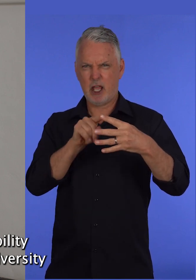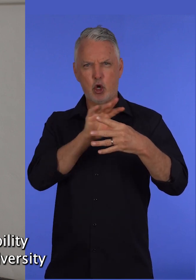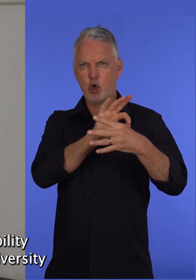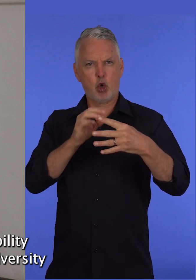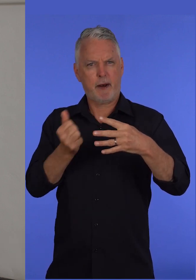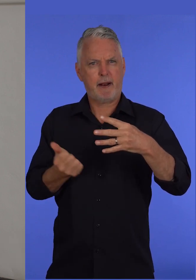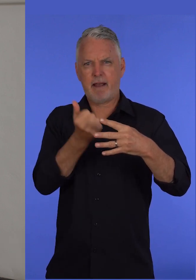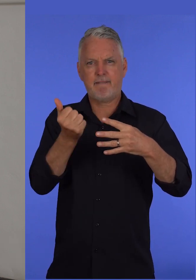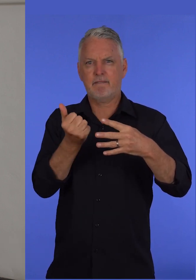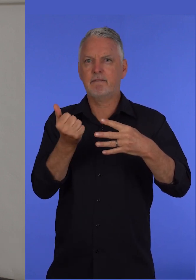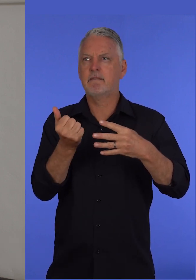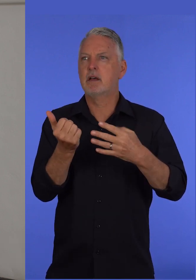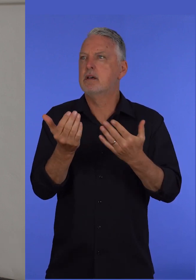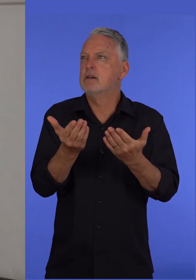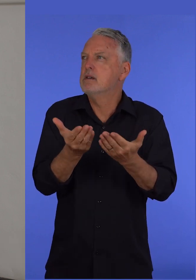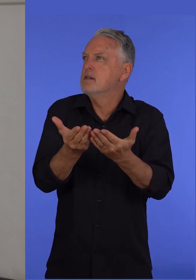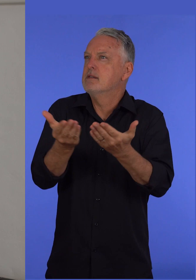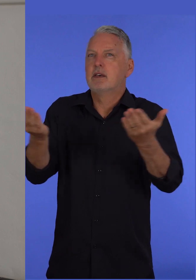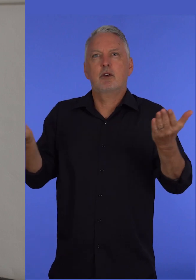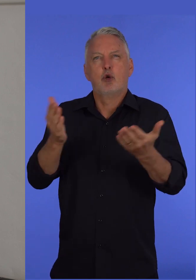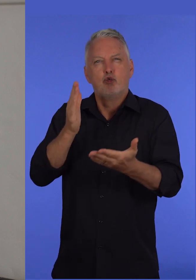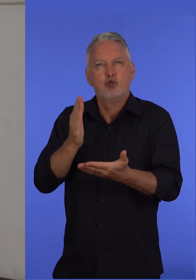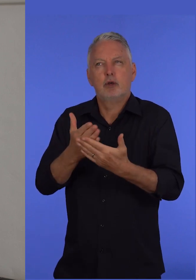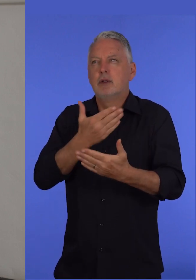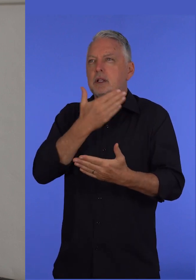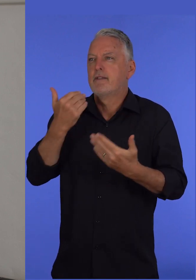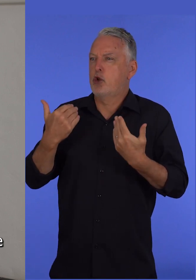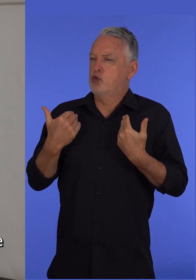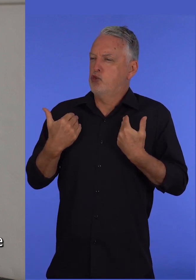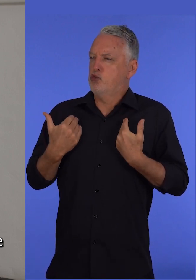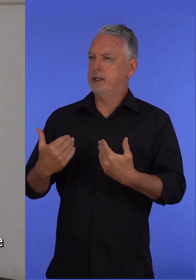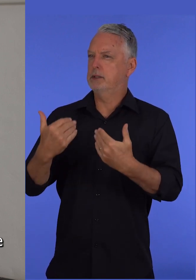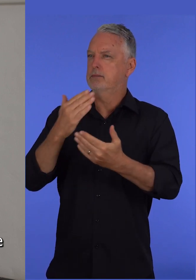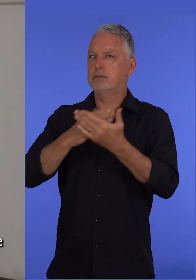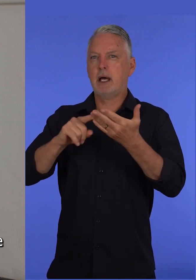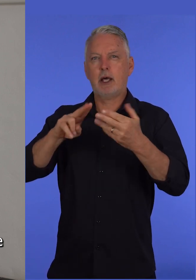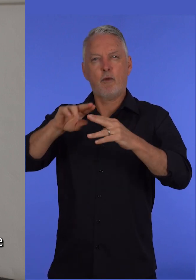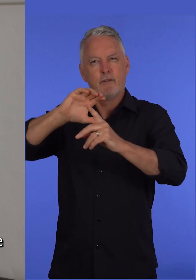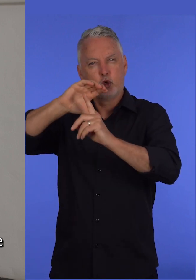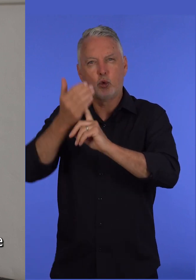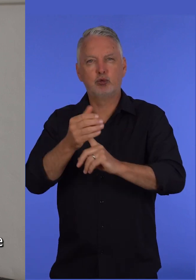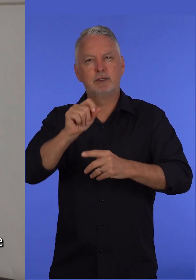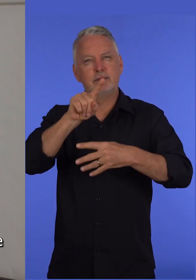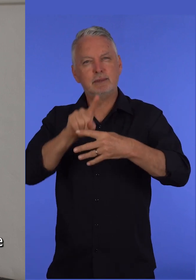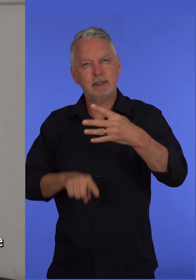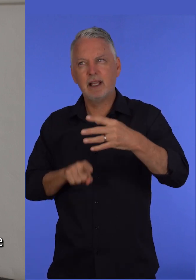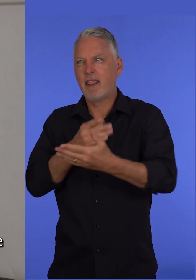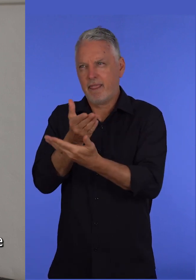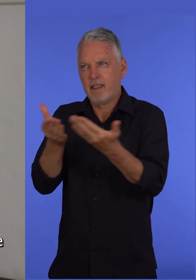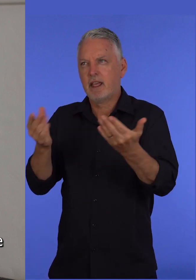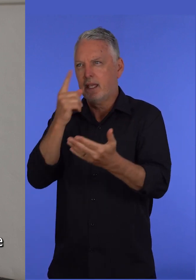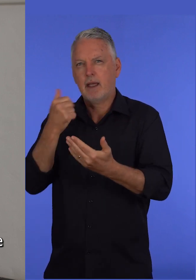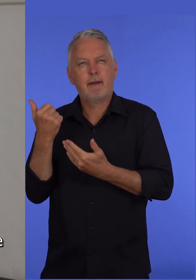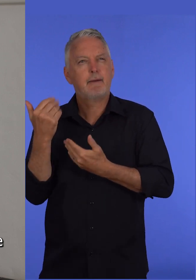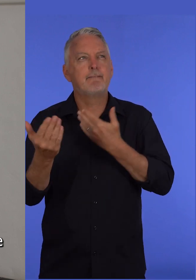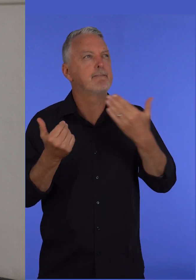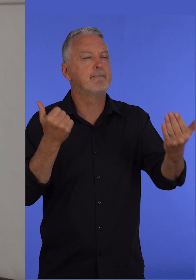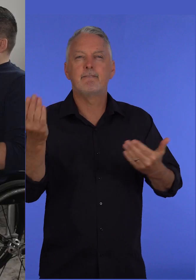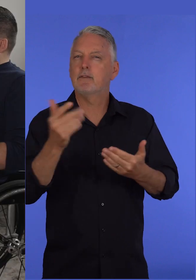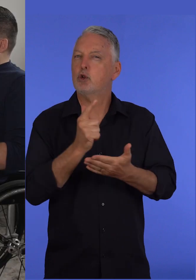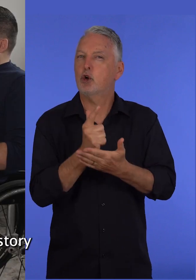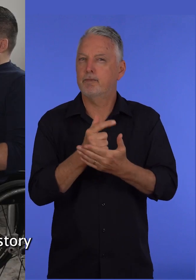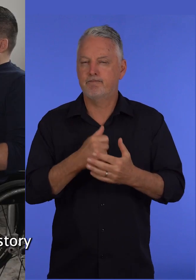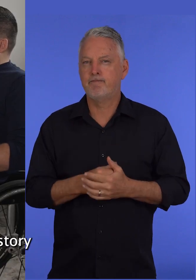rich diversity that is very real in our community, and has so much to give to every